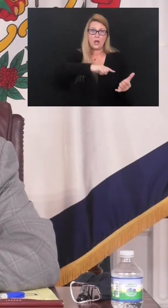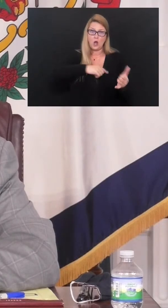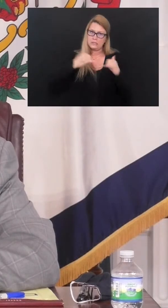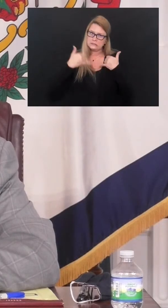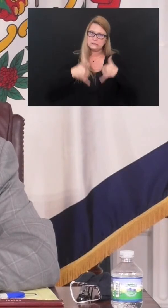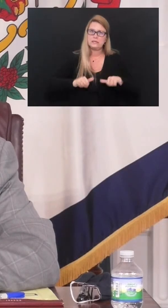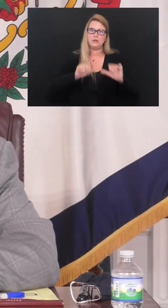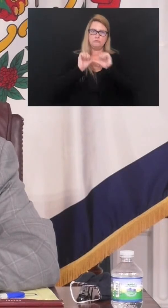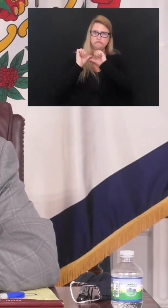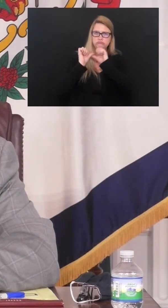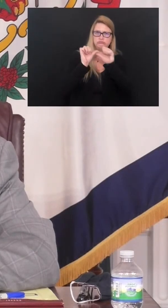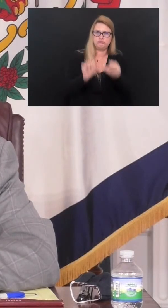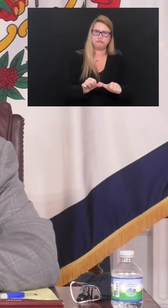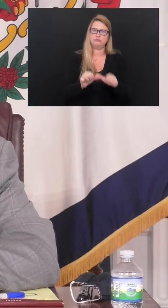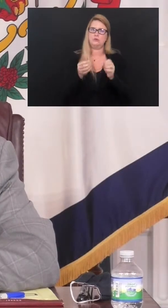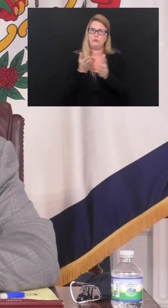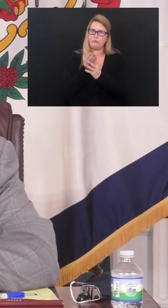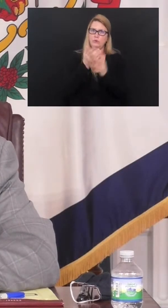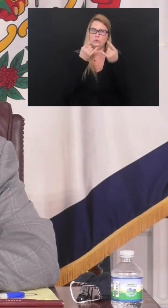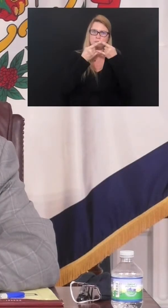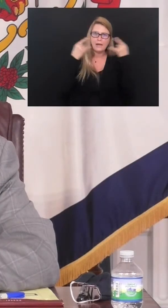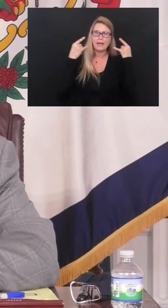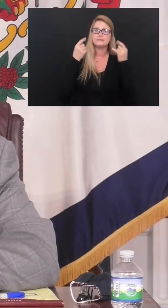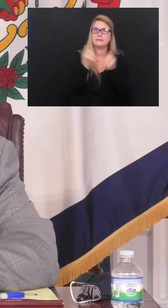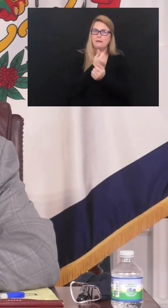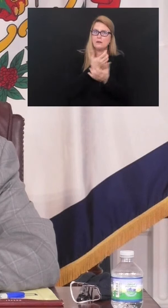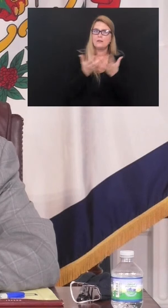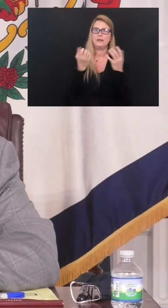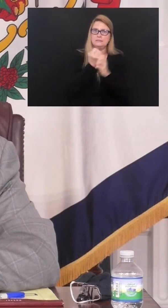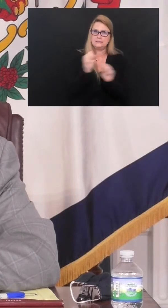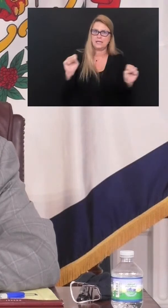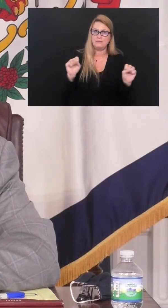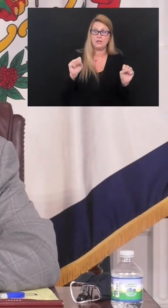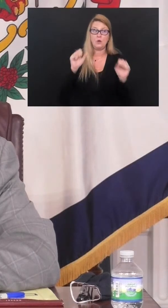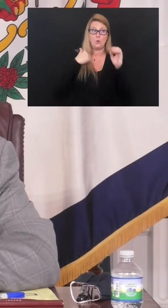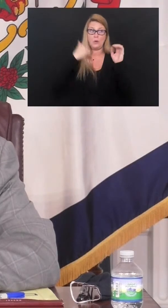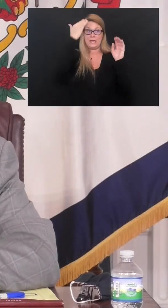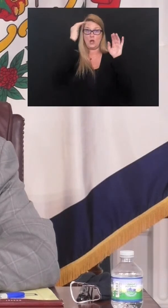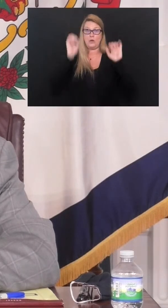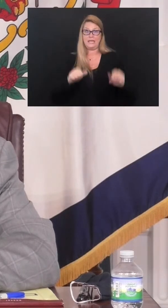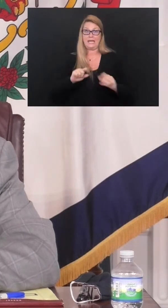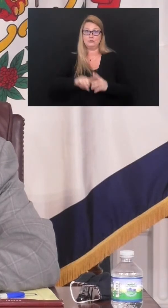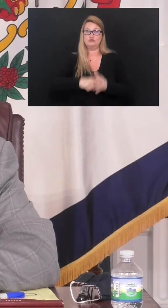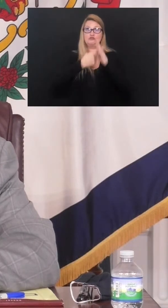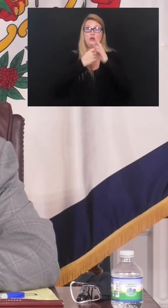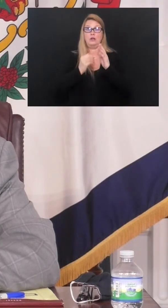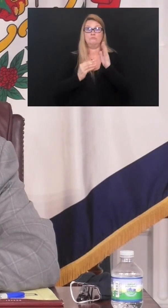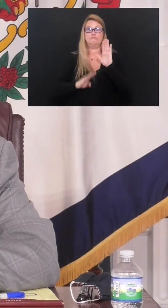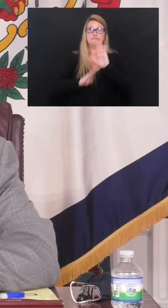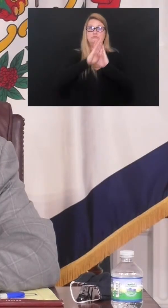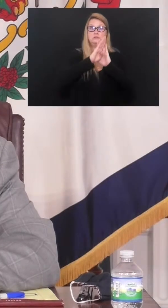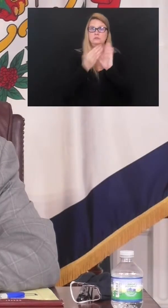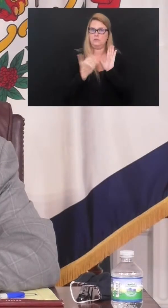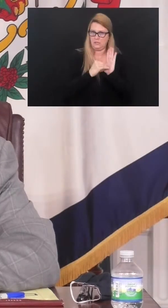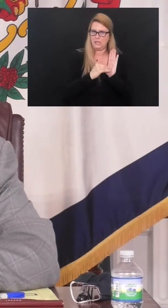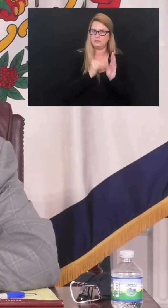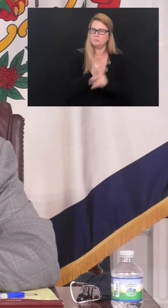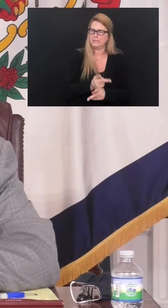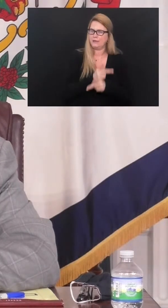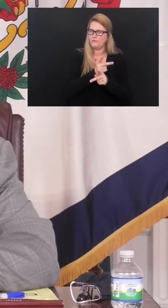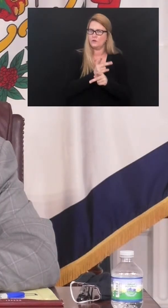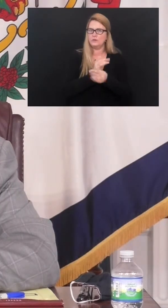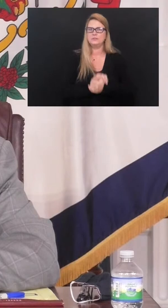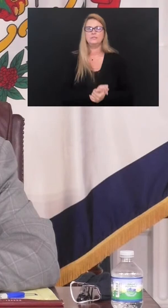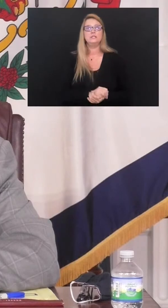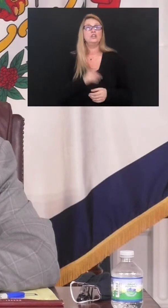you know, and so absolutely we know this thing can whip back on us. We got to be really careful. You know about all